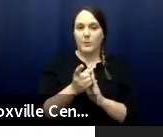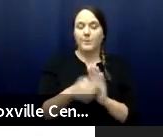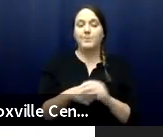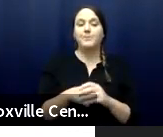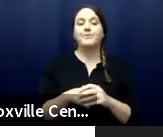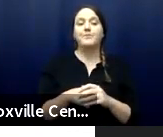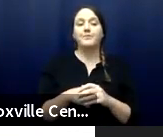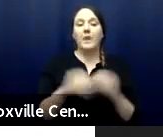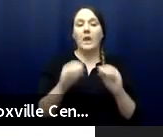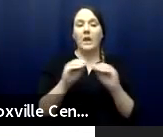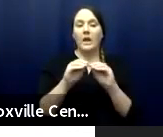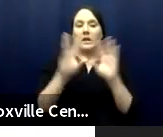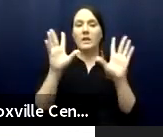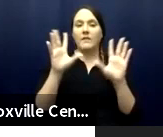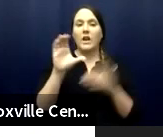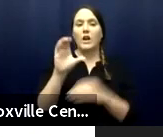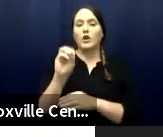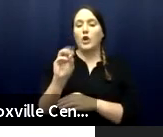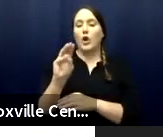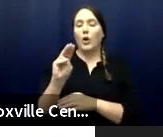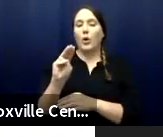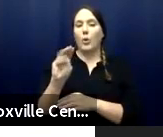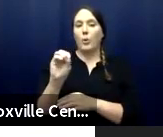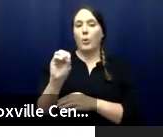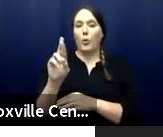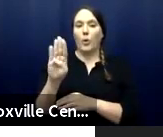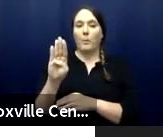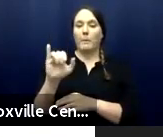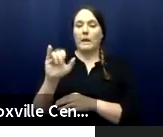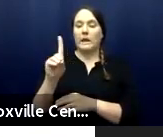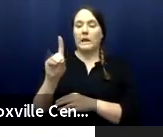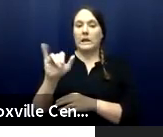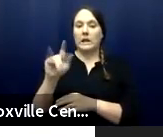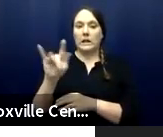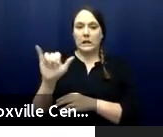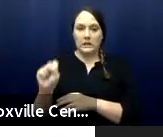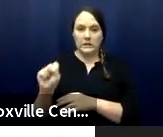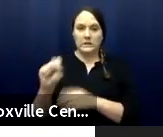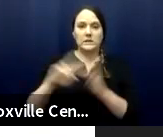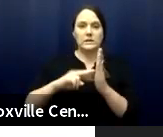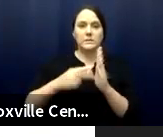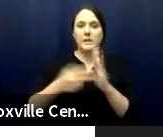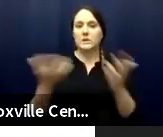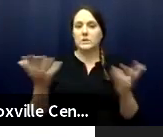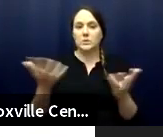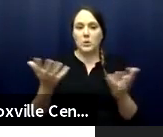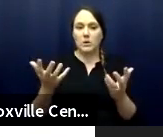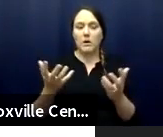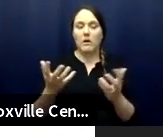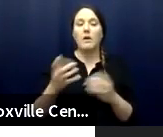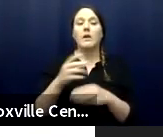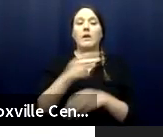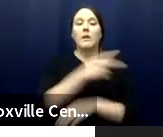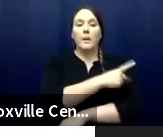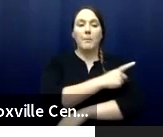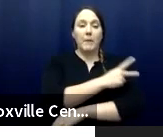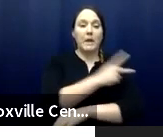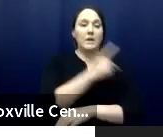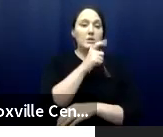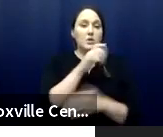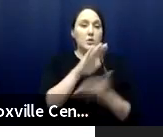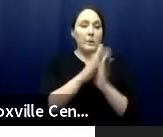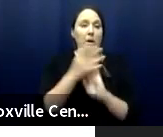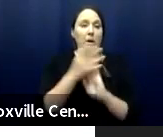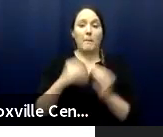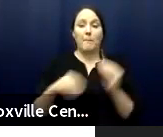and clarify what comorbidities, what they mean, and what they mean in patients who become more severely